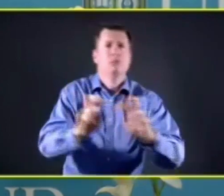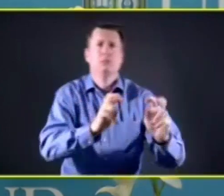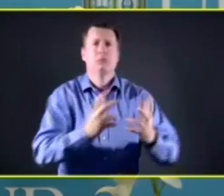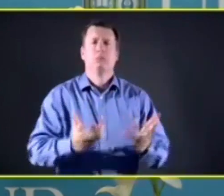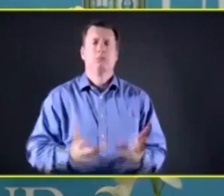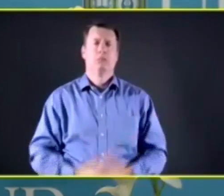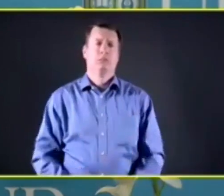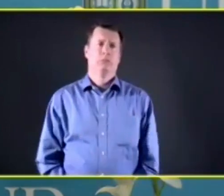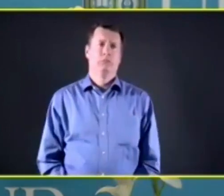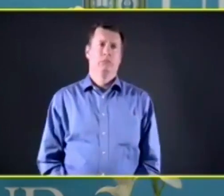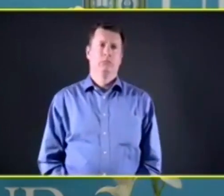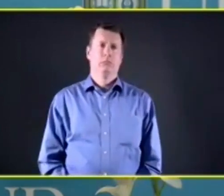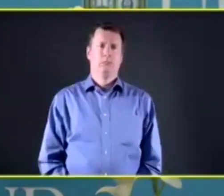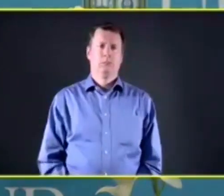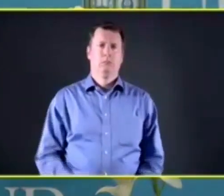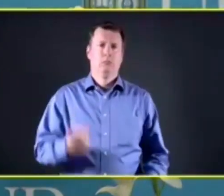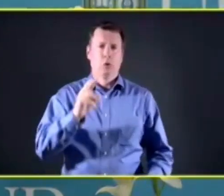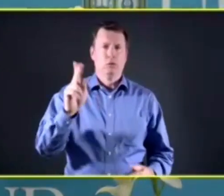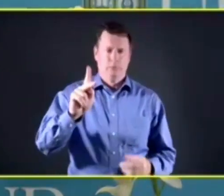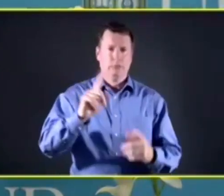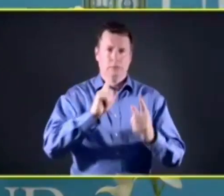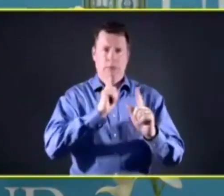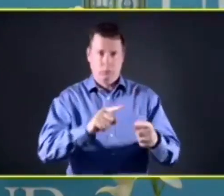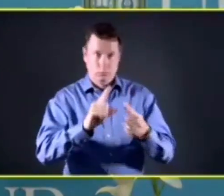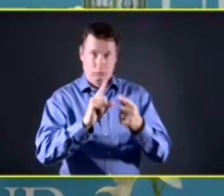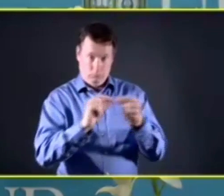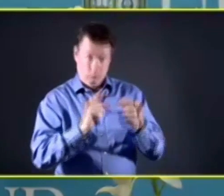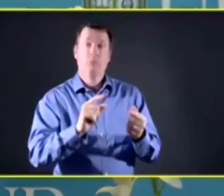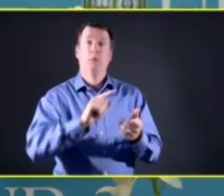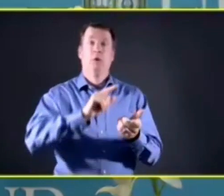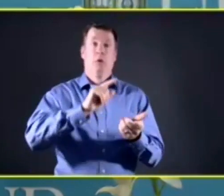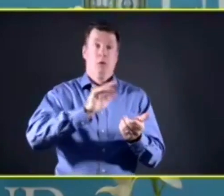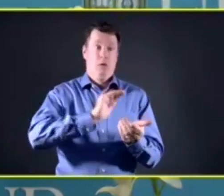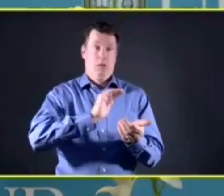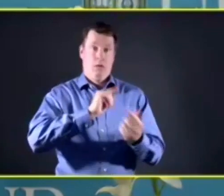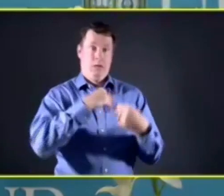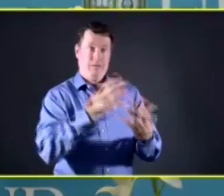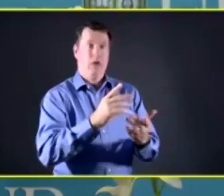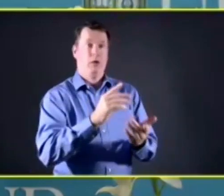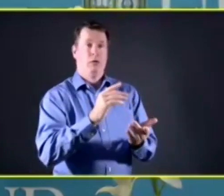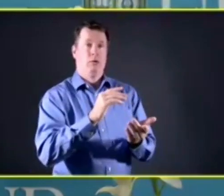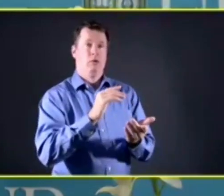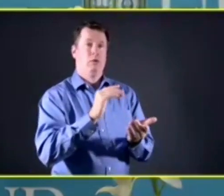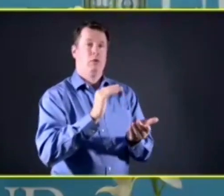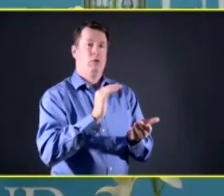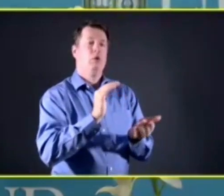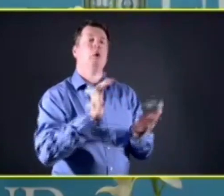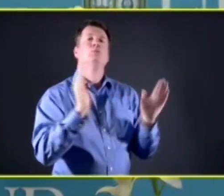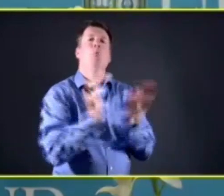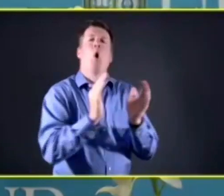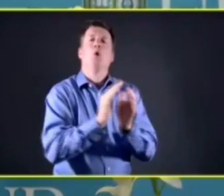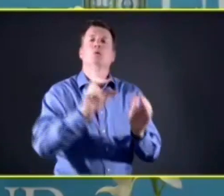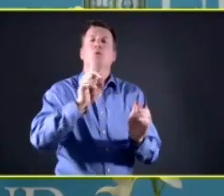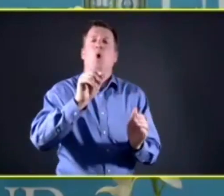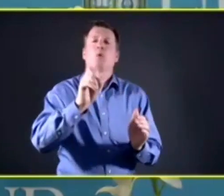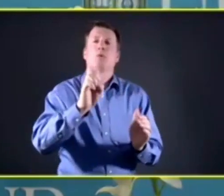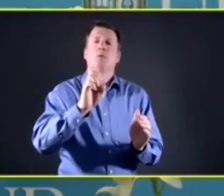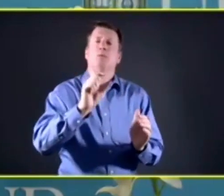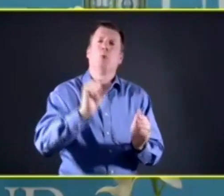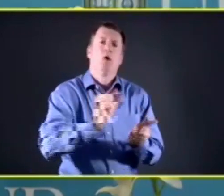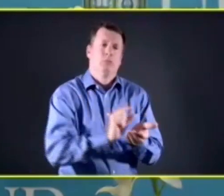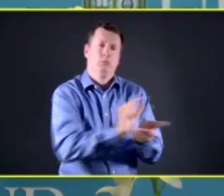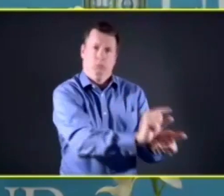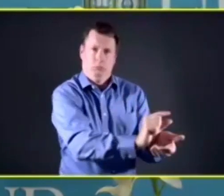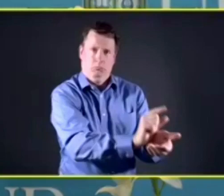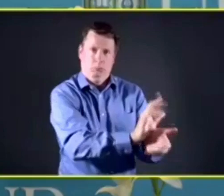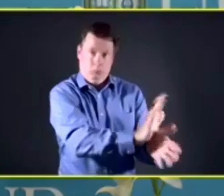lower than the doses we're using here. But this is not the case for the outpatient study. We're trying to do the